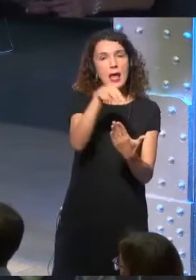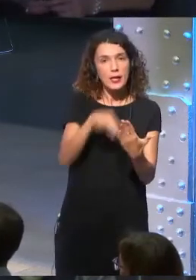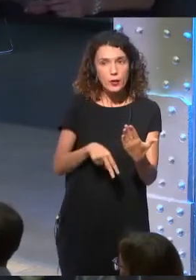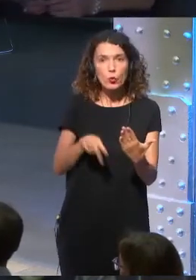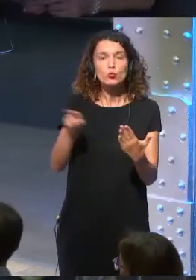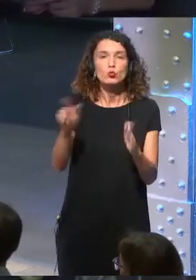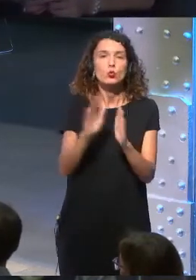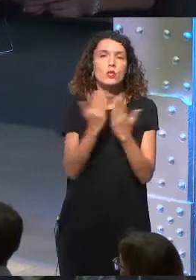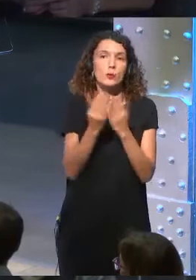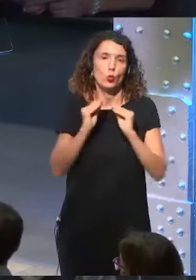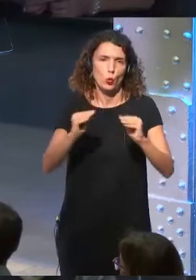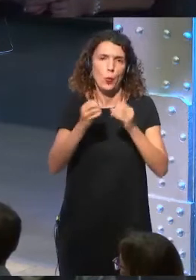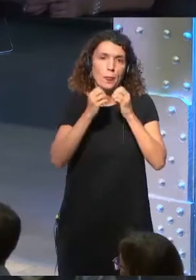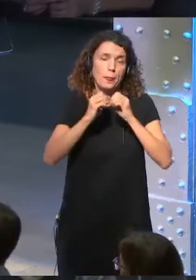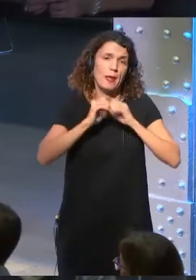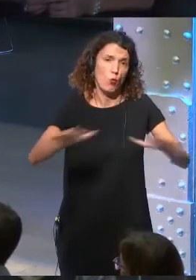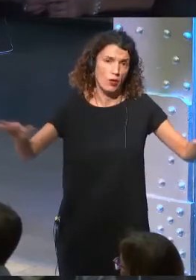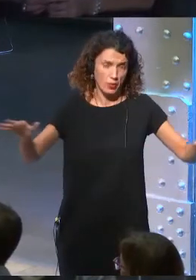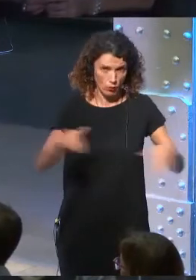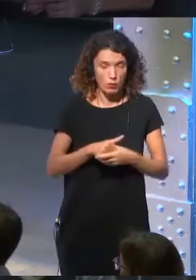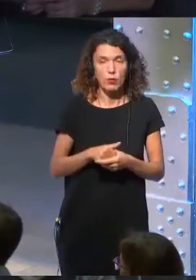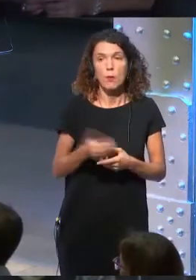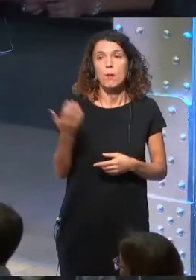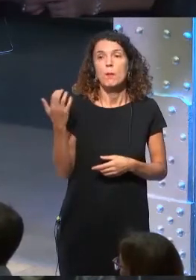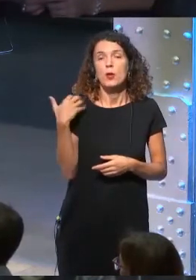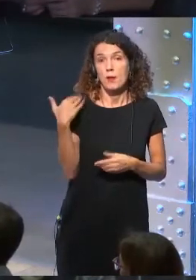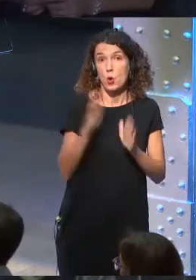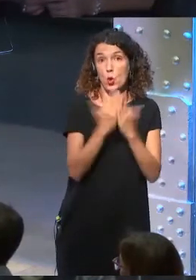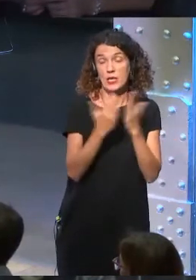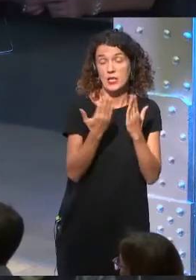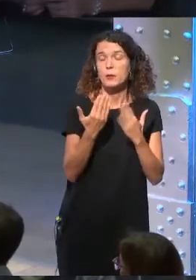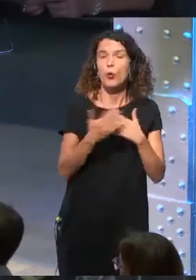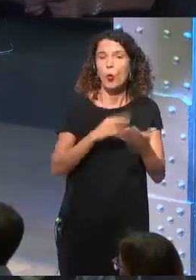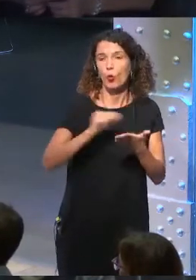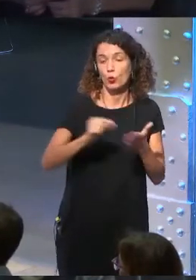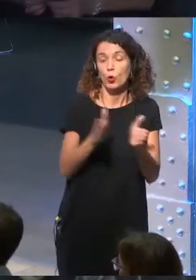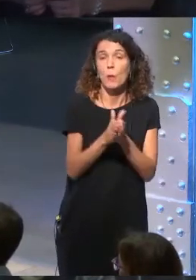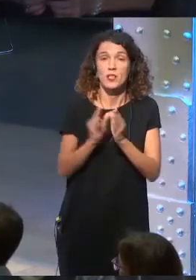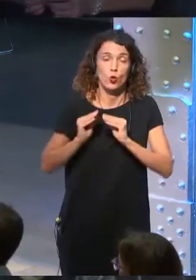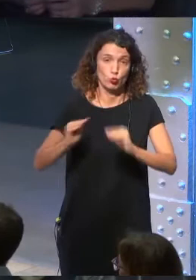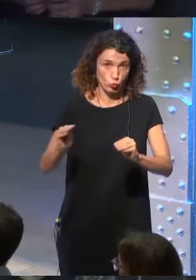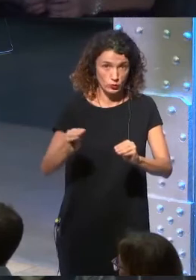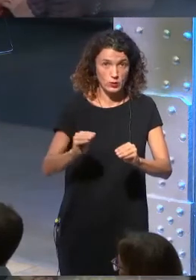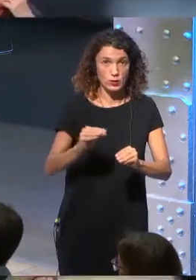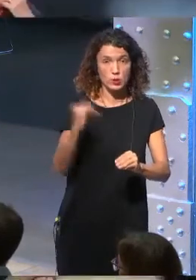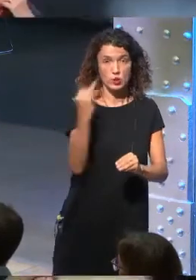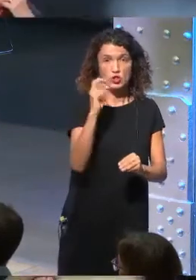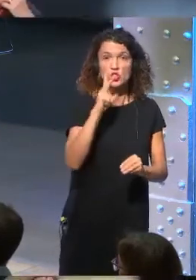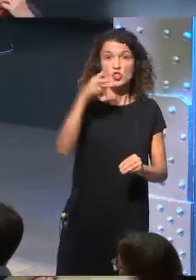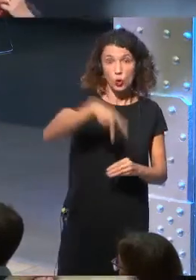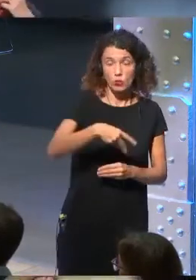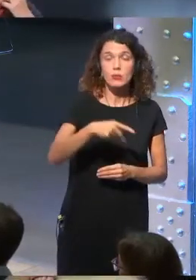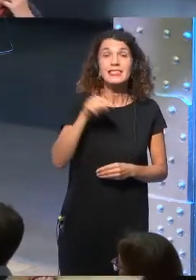would have read her lovely works from the book written with his colleague